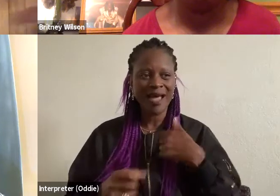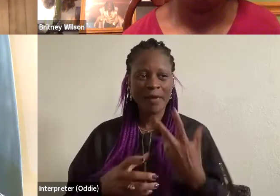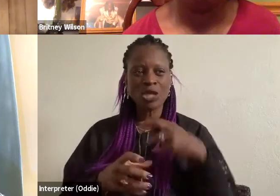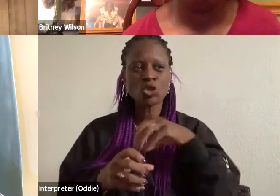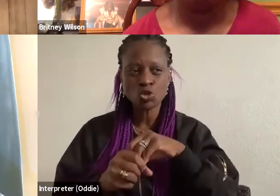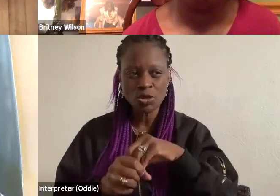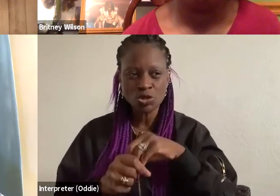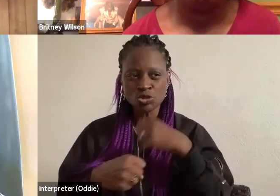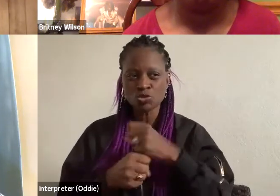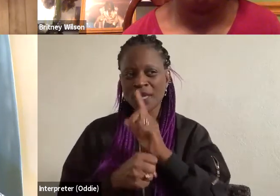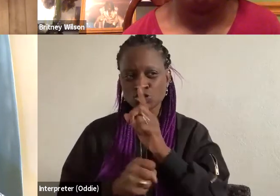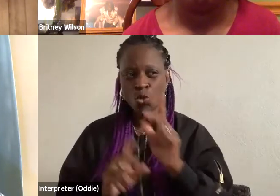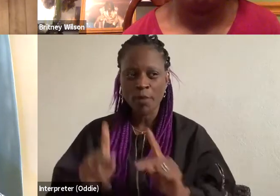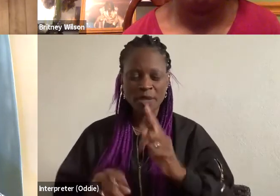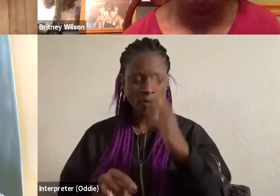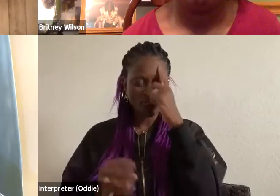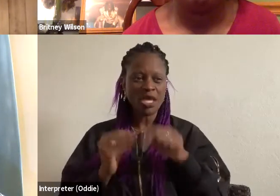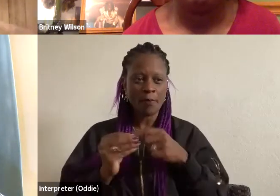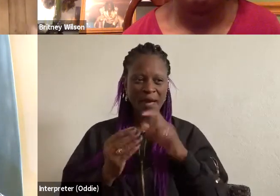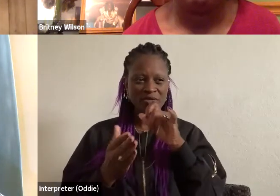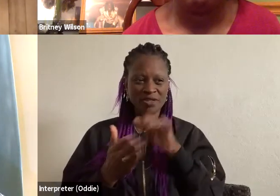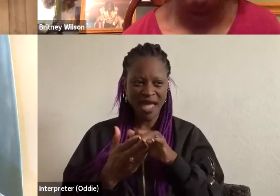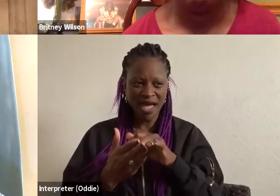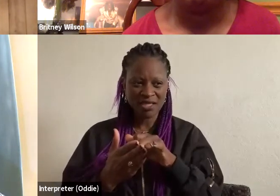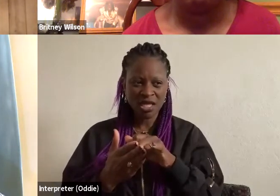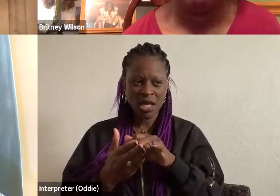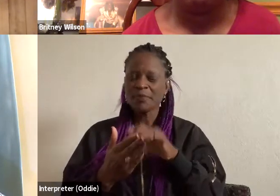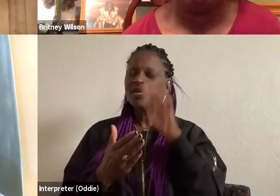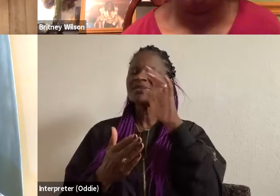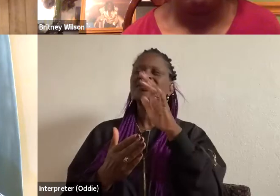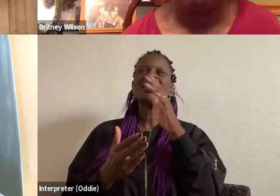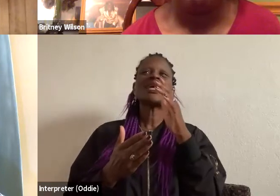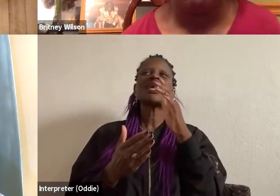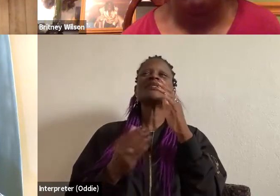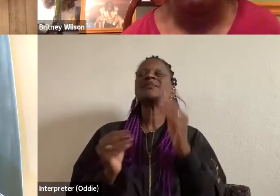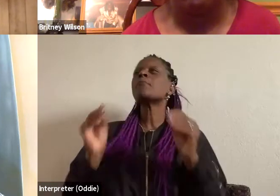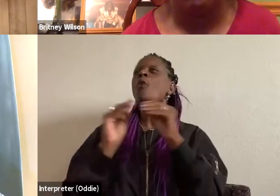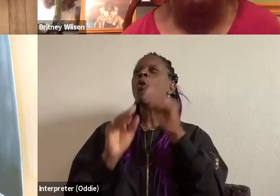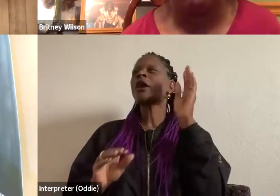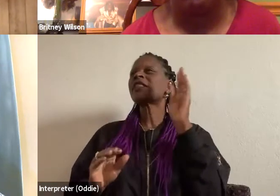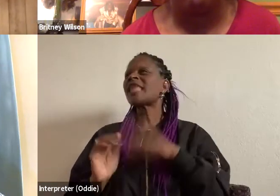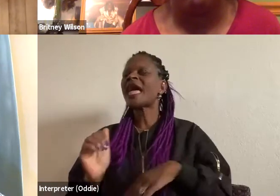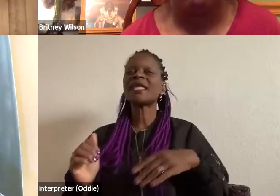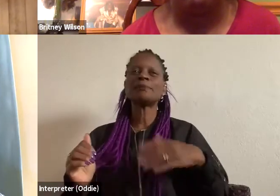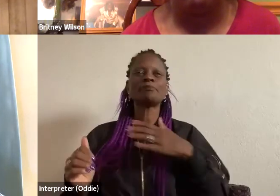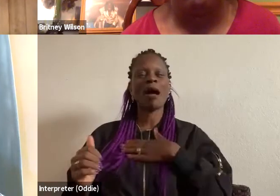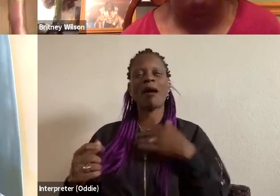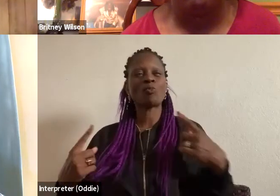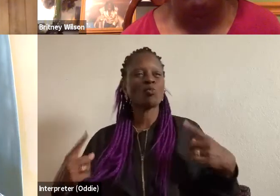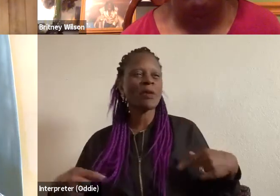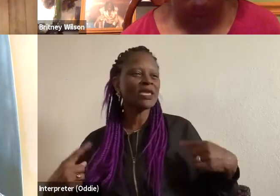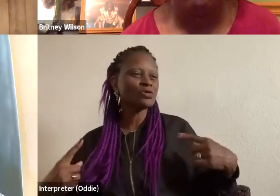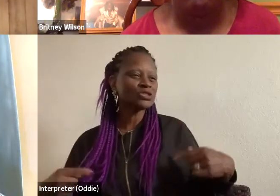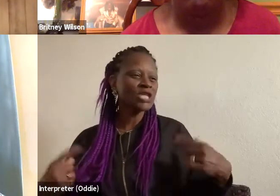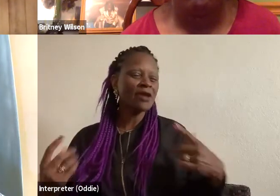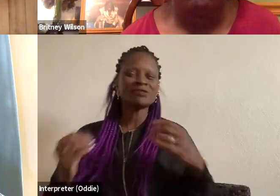think about accessibility that goes beyond the ramps that I use personally. You know, that's something that I've had to really put forth in